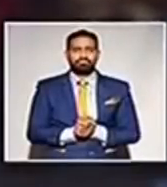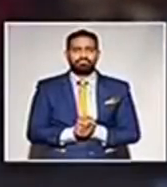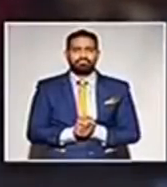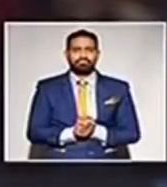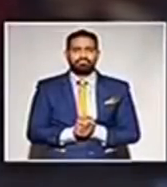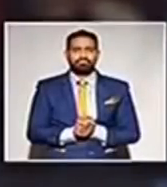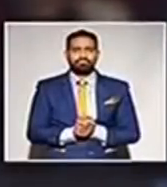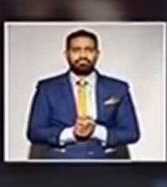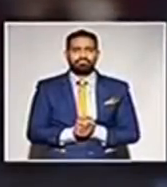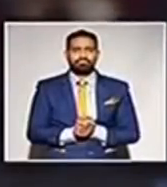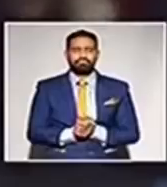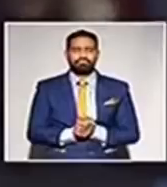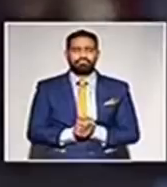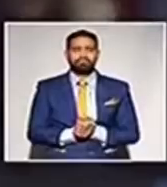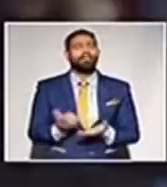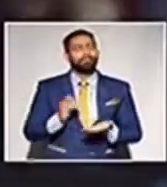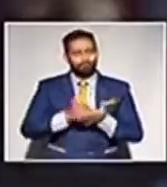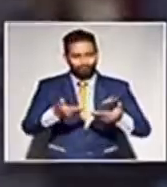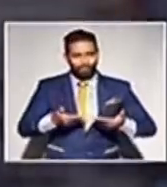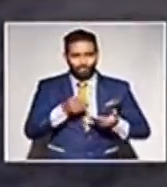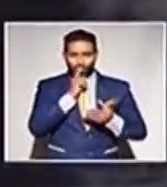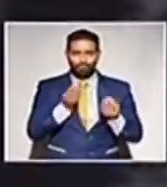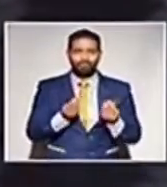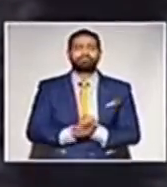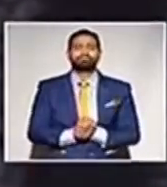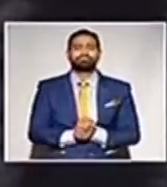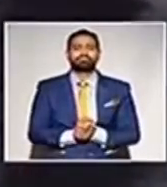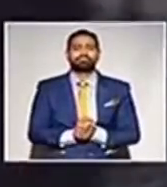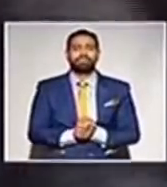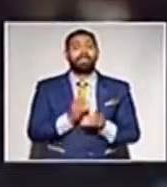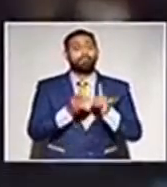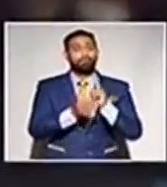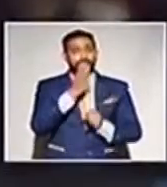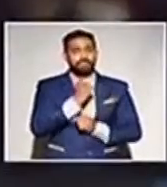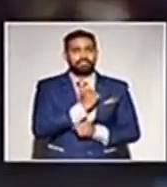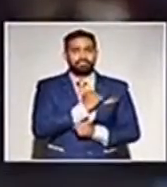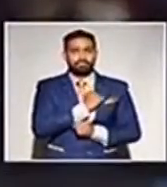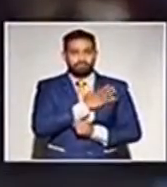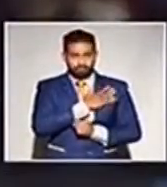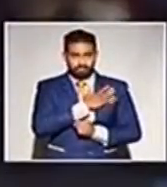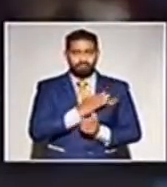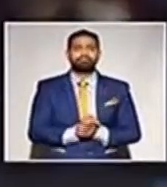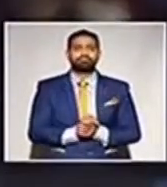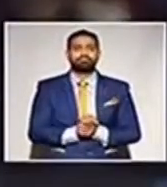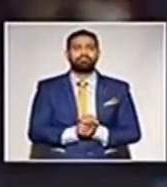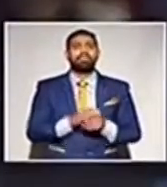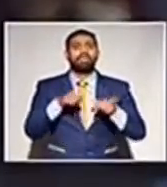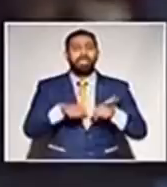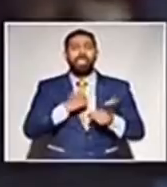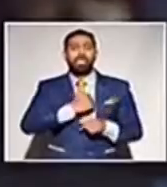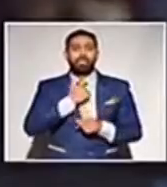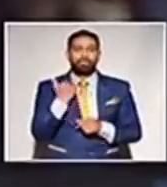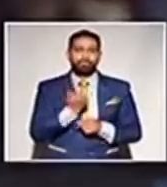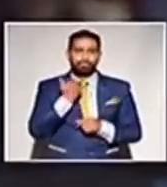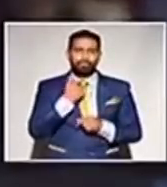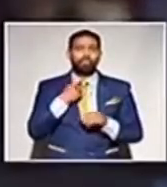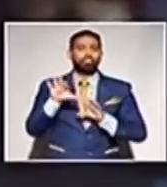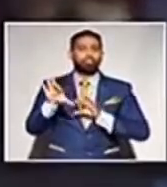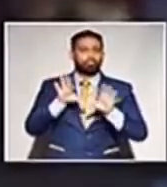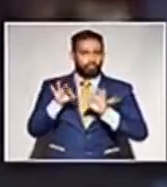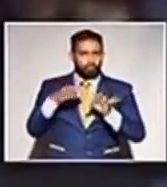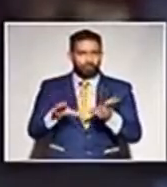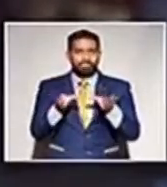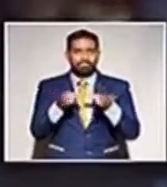Welcome back to the news. President Gotabaya Rajapaksa has appointed a distinguished group of financial and